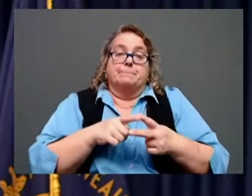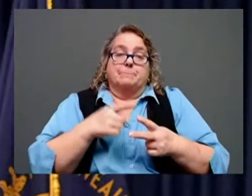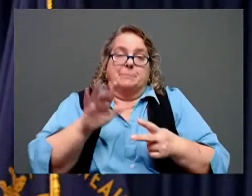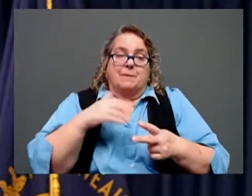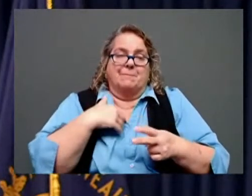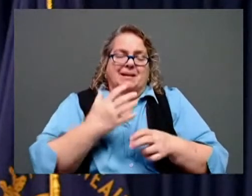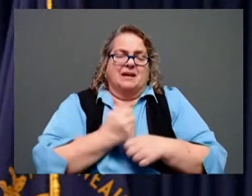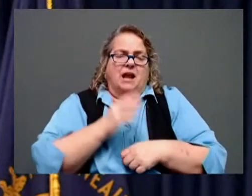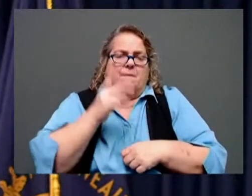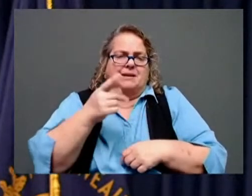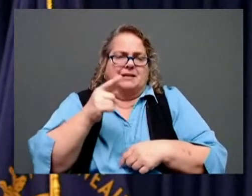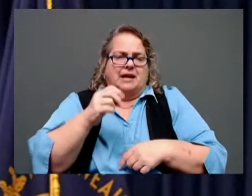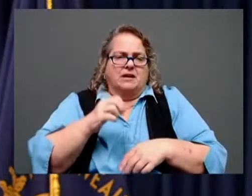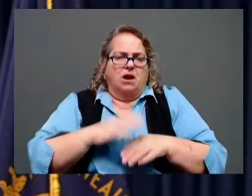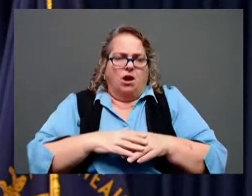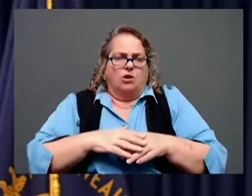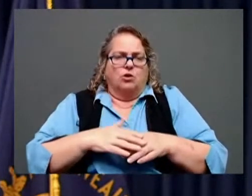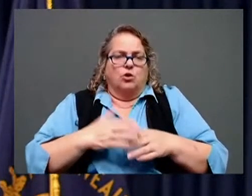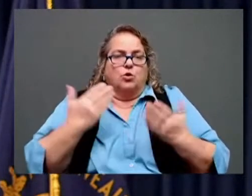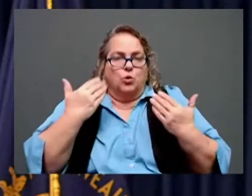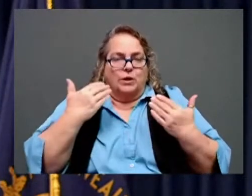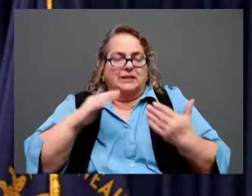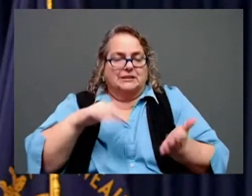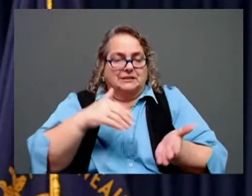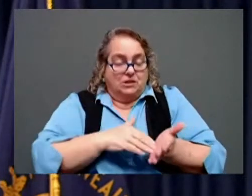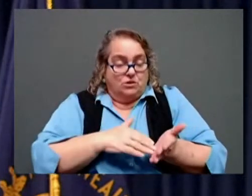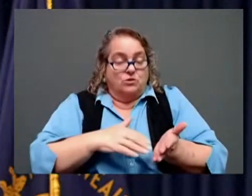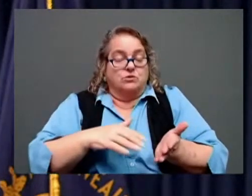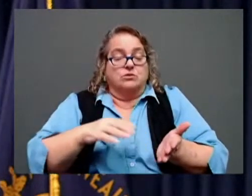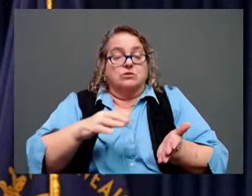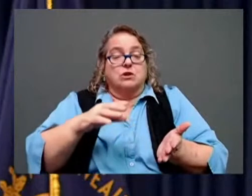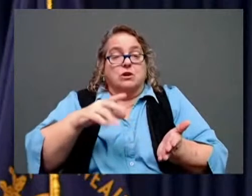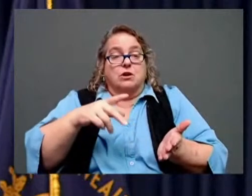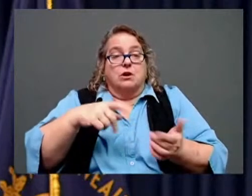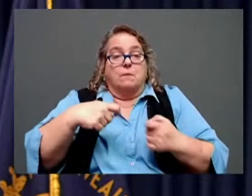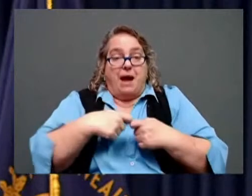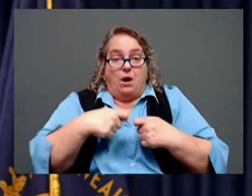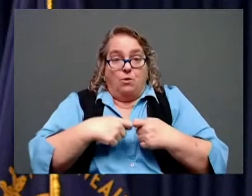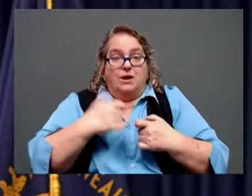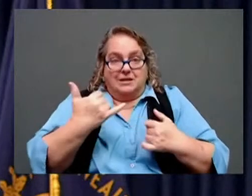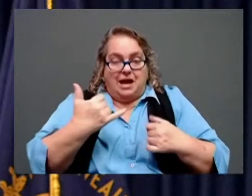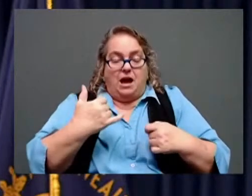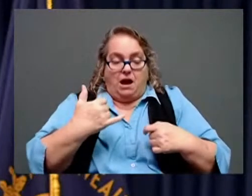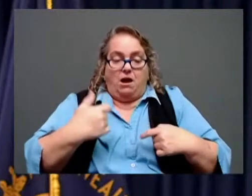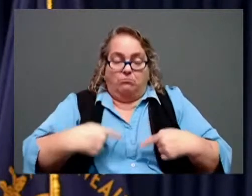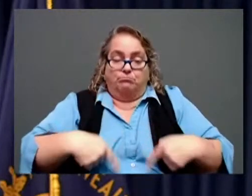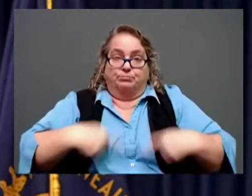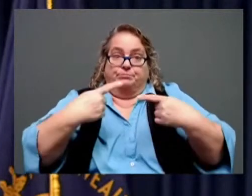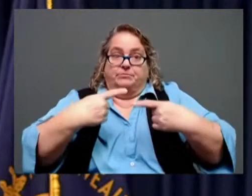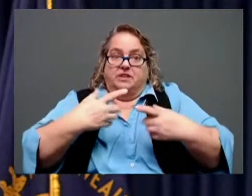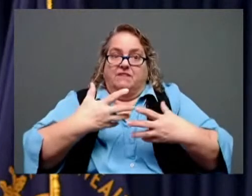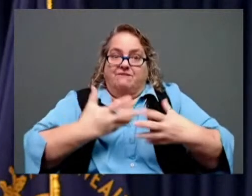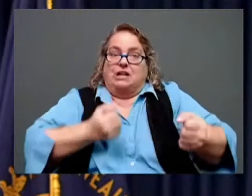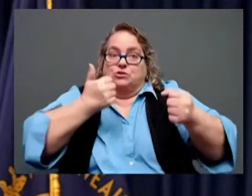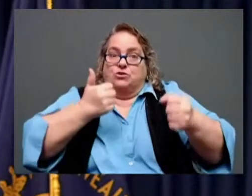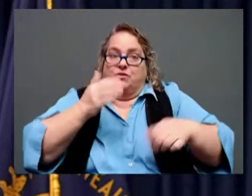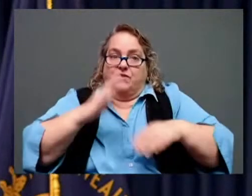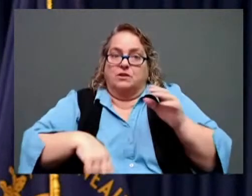will say power is getting back up faster than we had anticipated. We have a whole lot of the counties